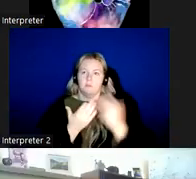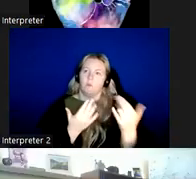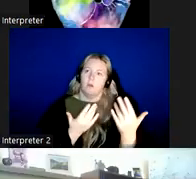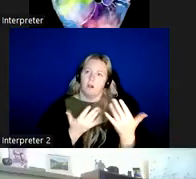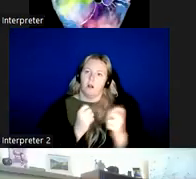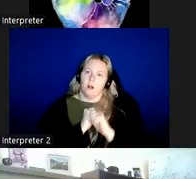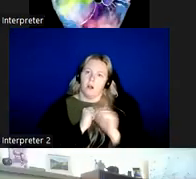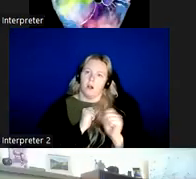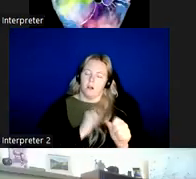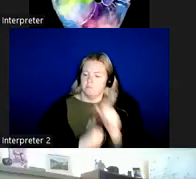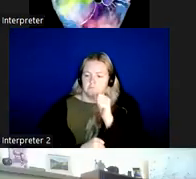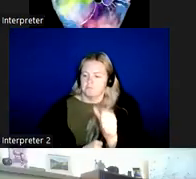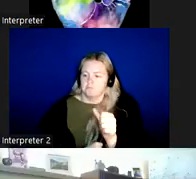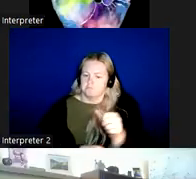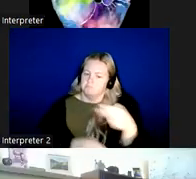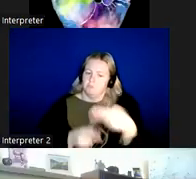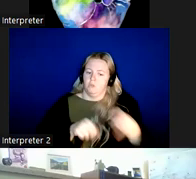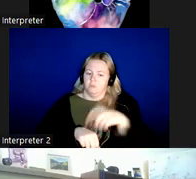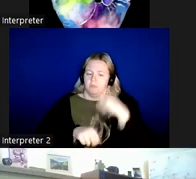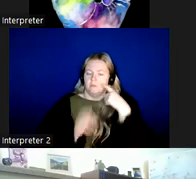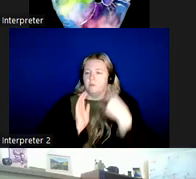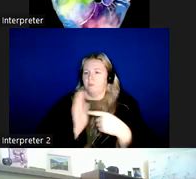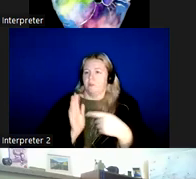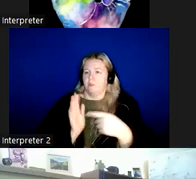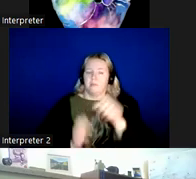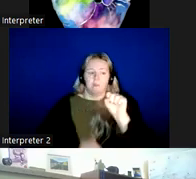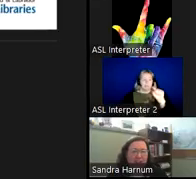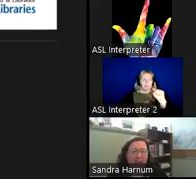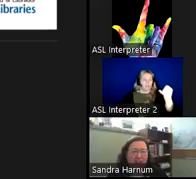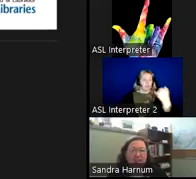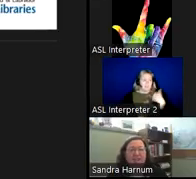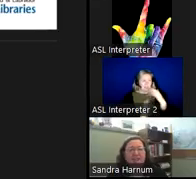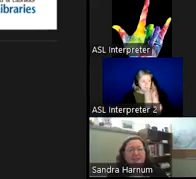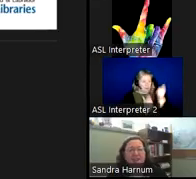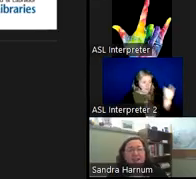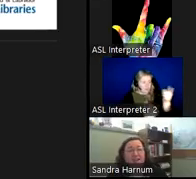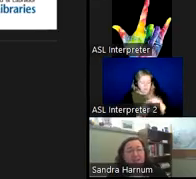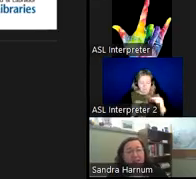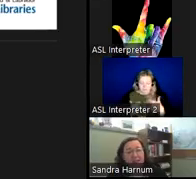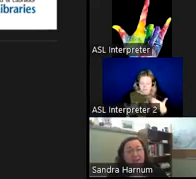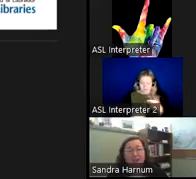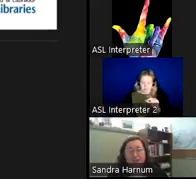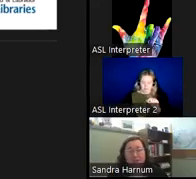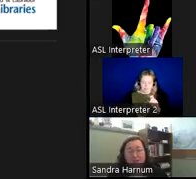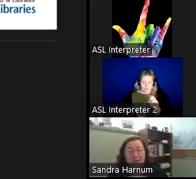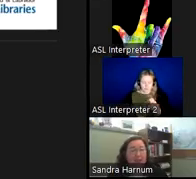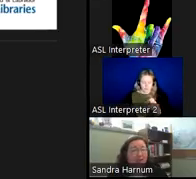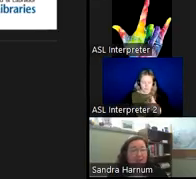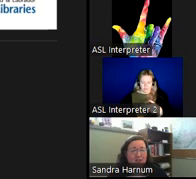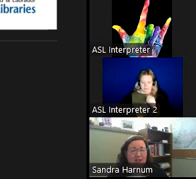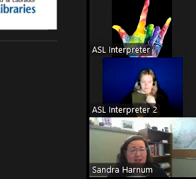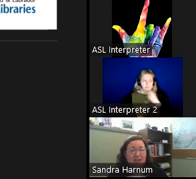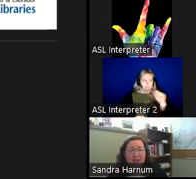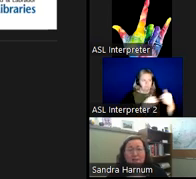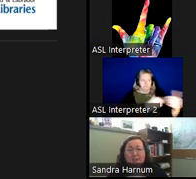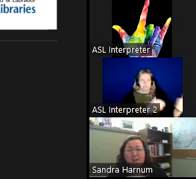a book in St. John's and you live in Gander, there's a book in St. John's you'd like to get and get it sent to Gander, you can totally do that. And then you